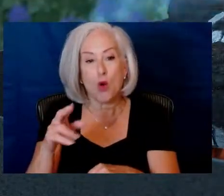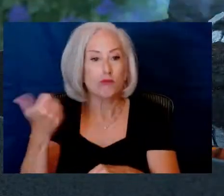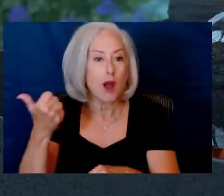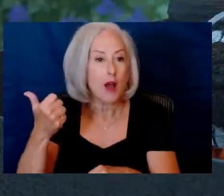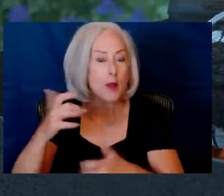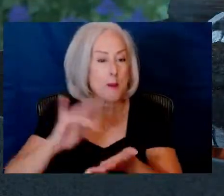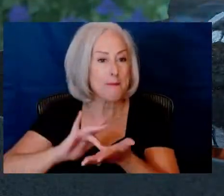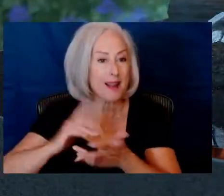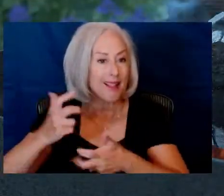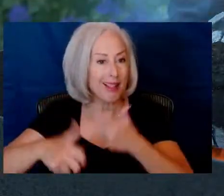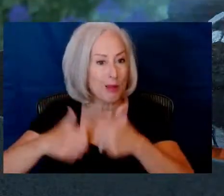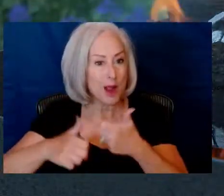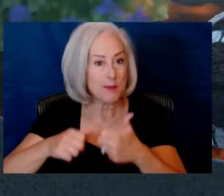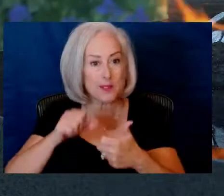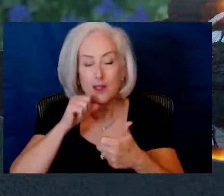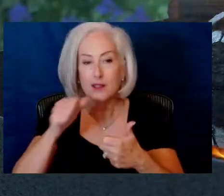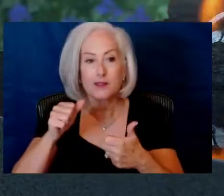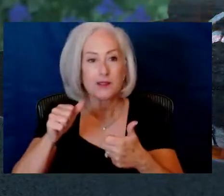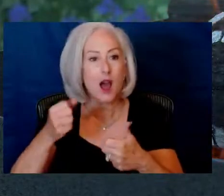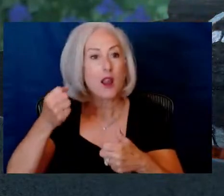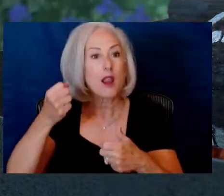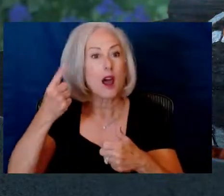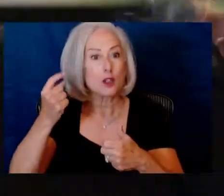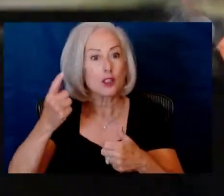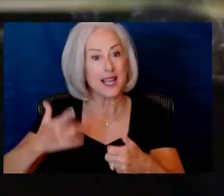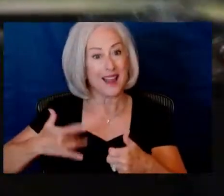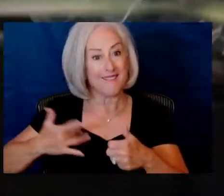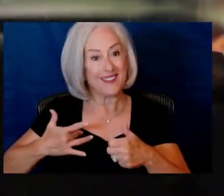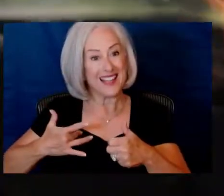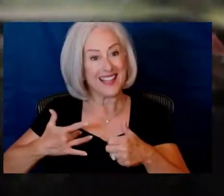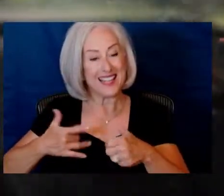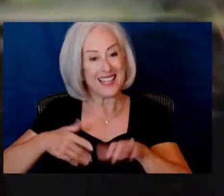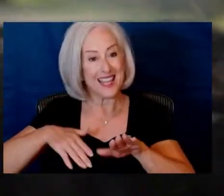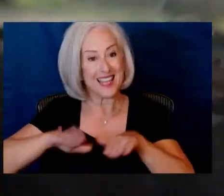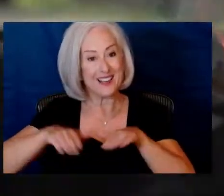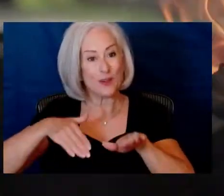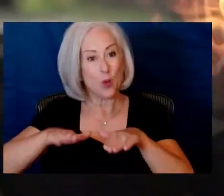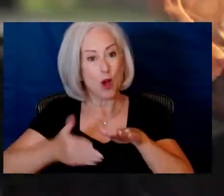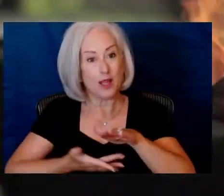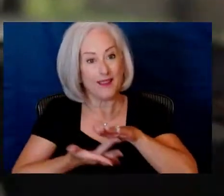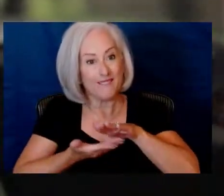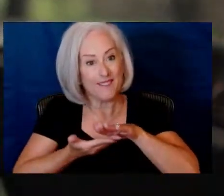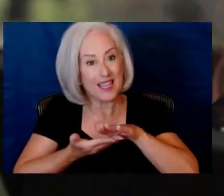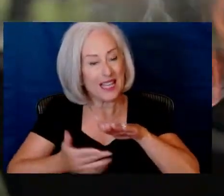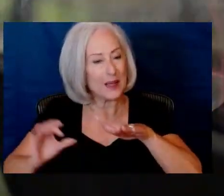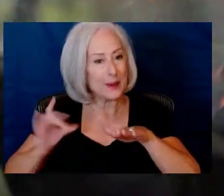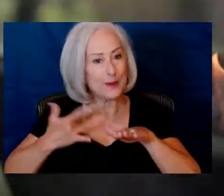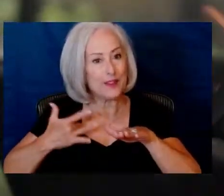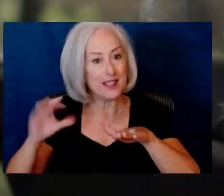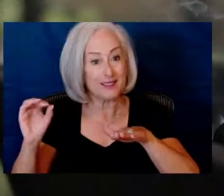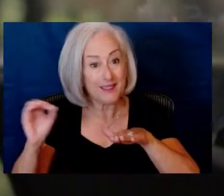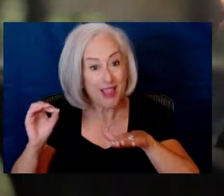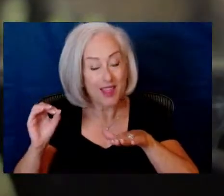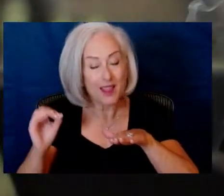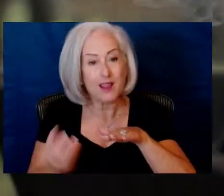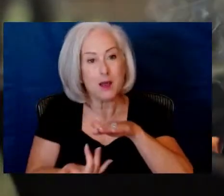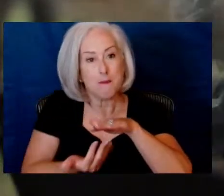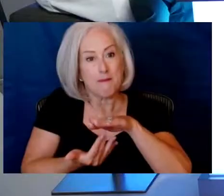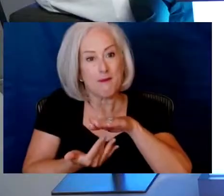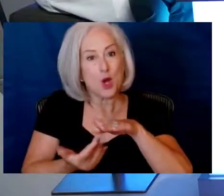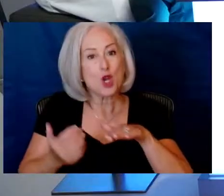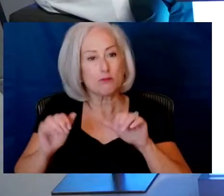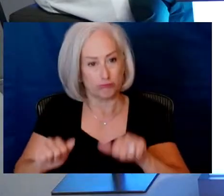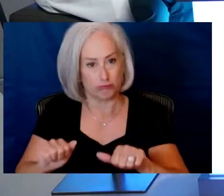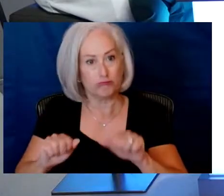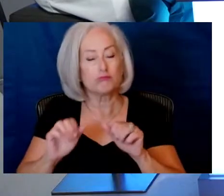doesn't allow them to understand how hot that is, can lead to the contact injury from hot asphalt also. Yeah, and also when